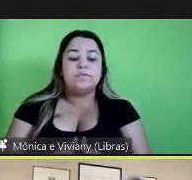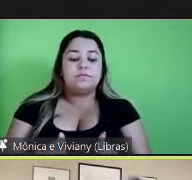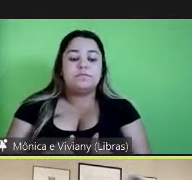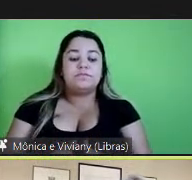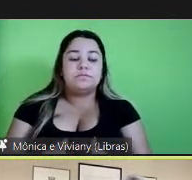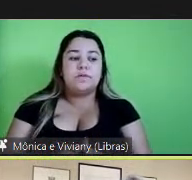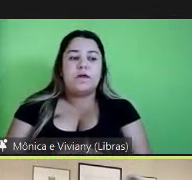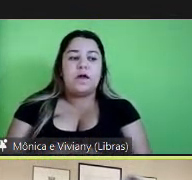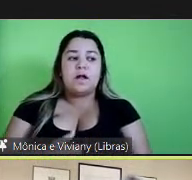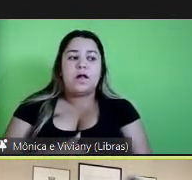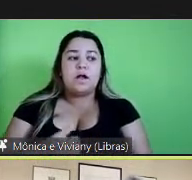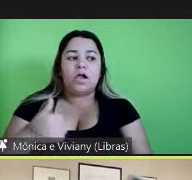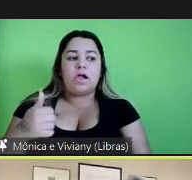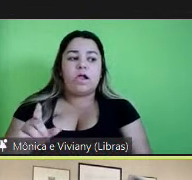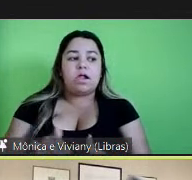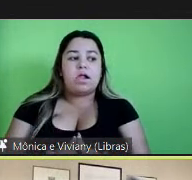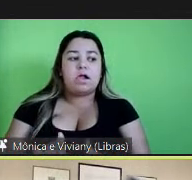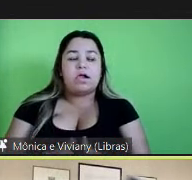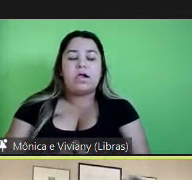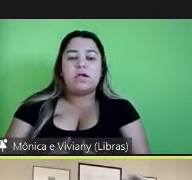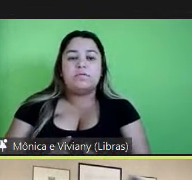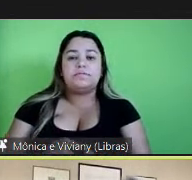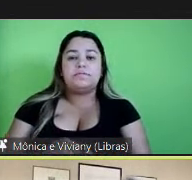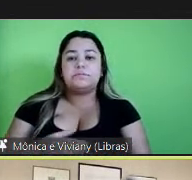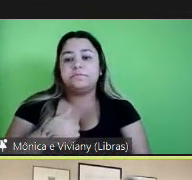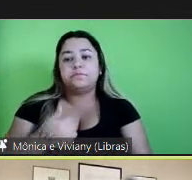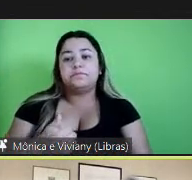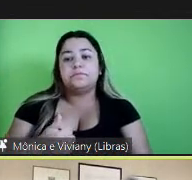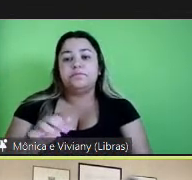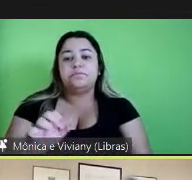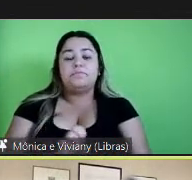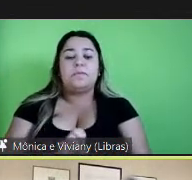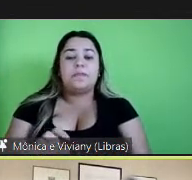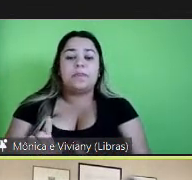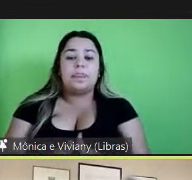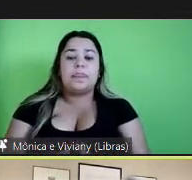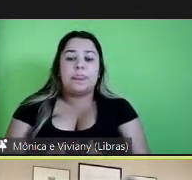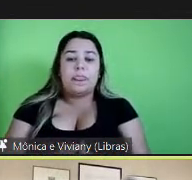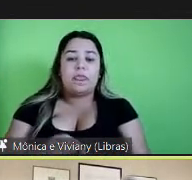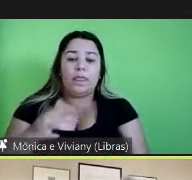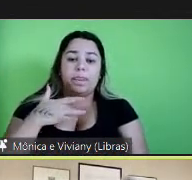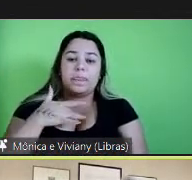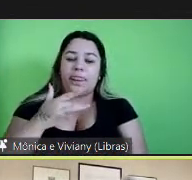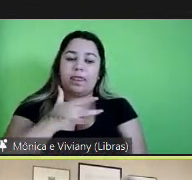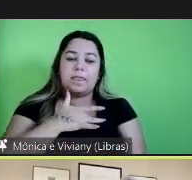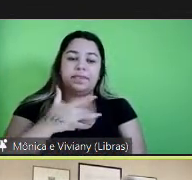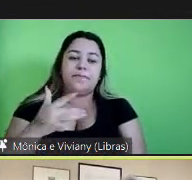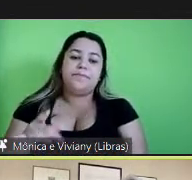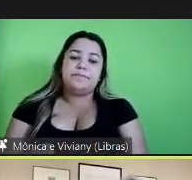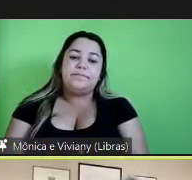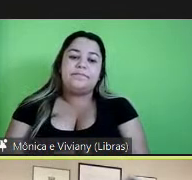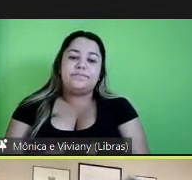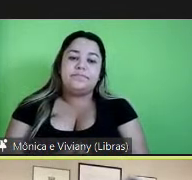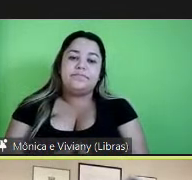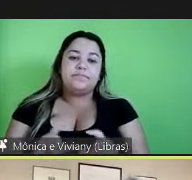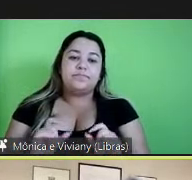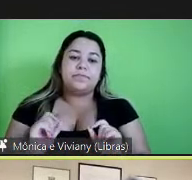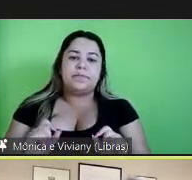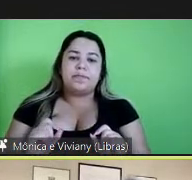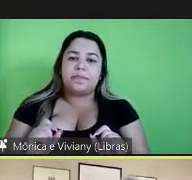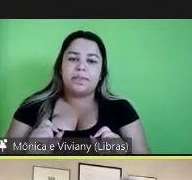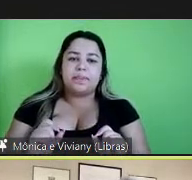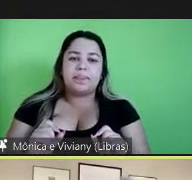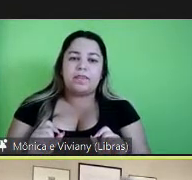on the scale. This point was really, really emphasized in the 2020 Canadian guidelines that Jimena spoke